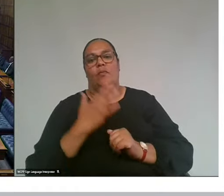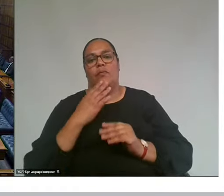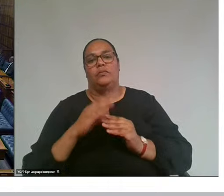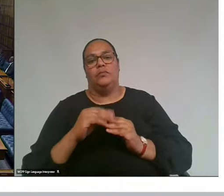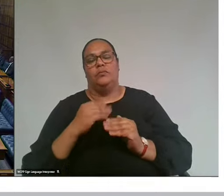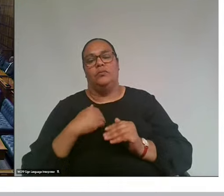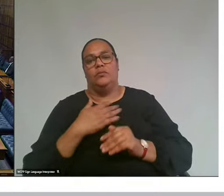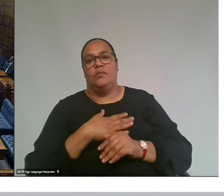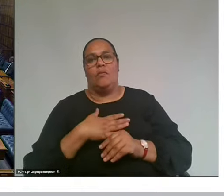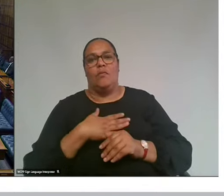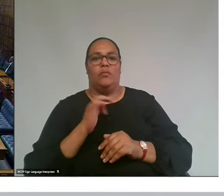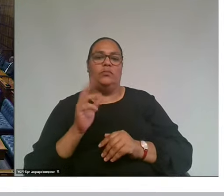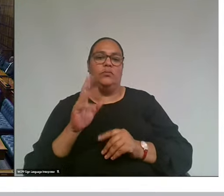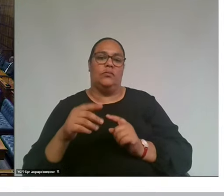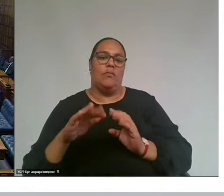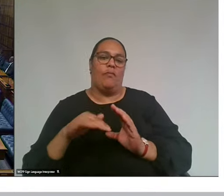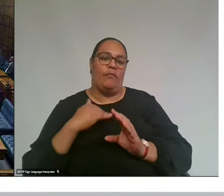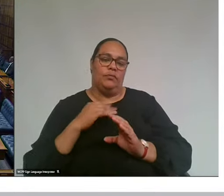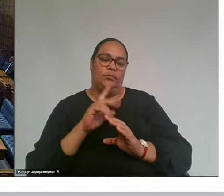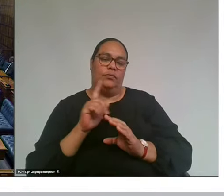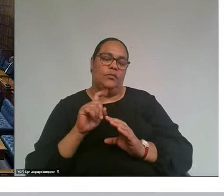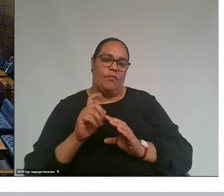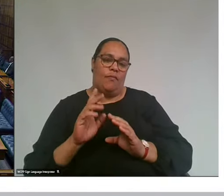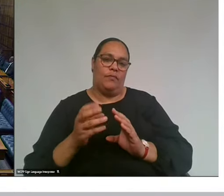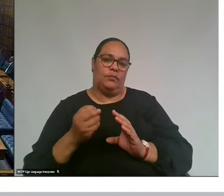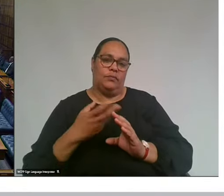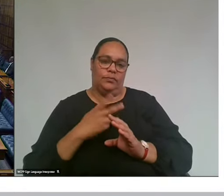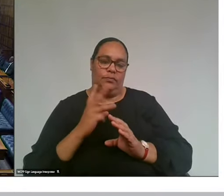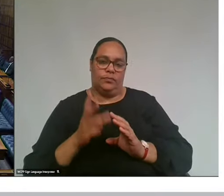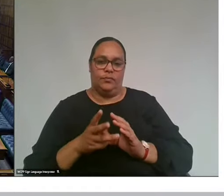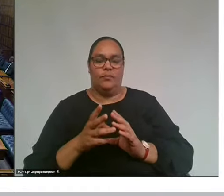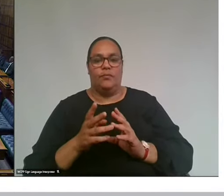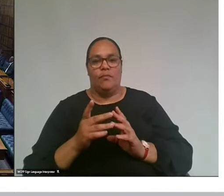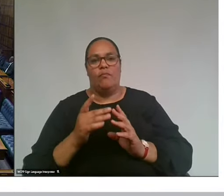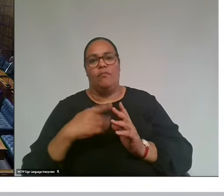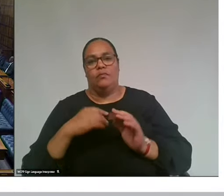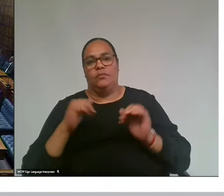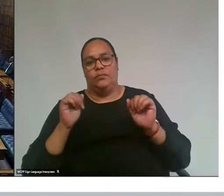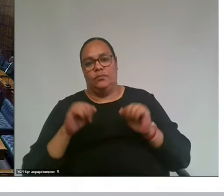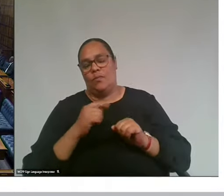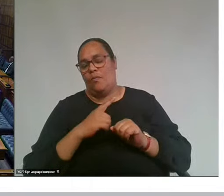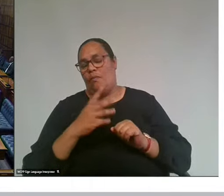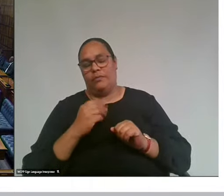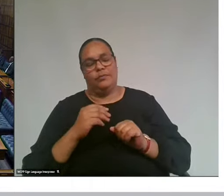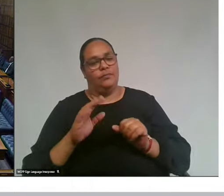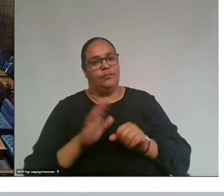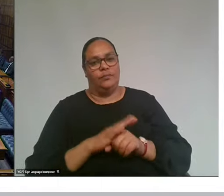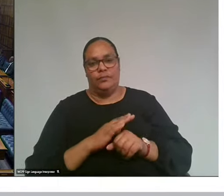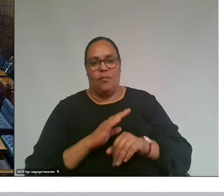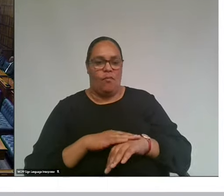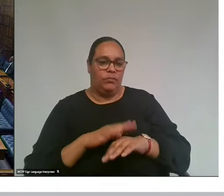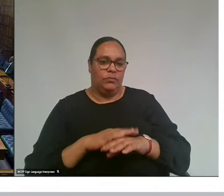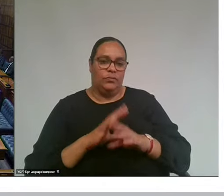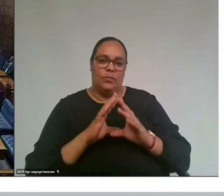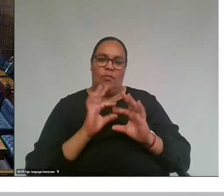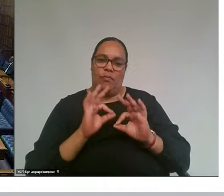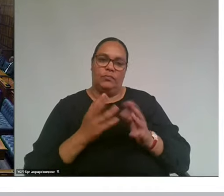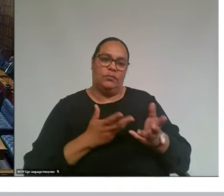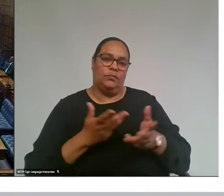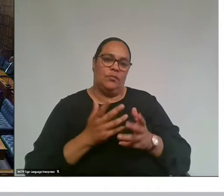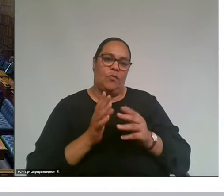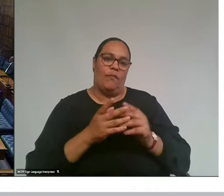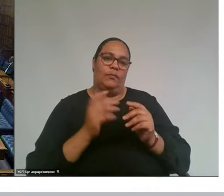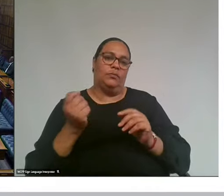appreciate um that you will send those other questions through um I agree we don't have nearly enough time to properly engage with all the